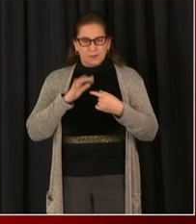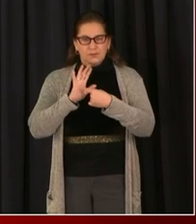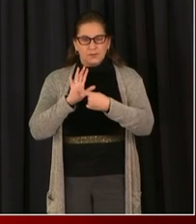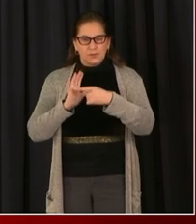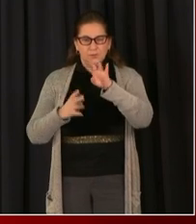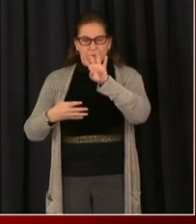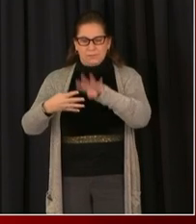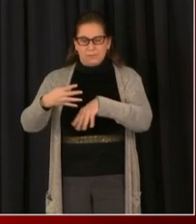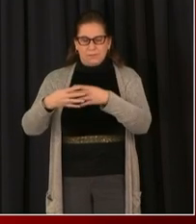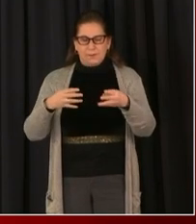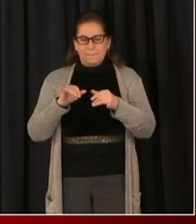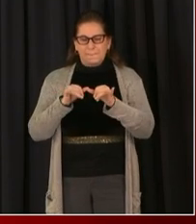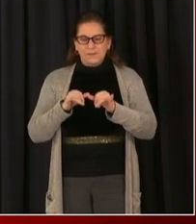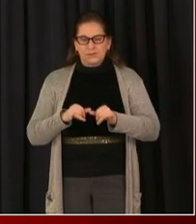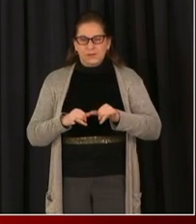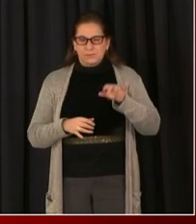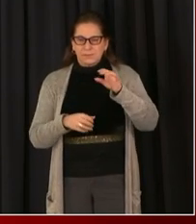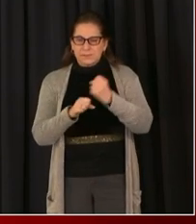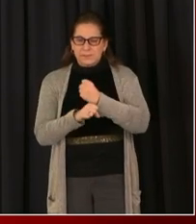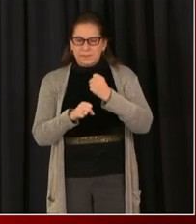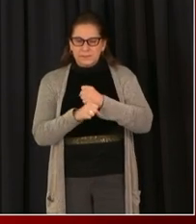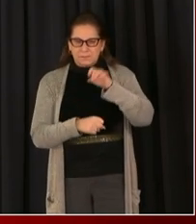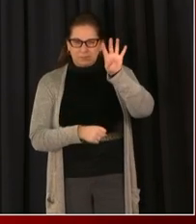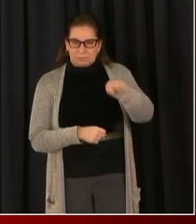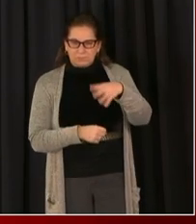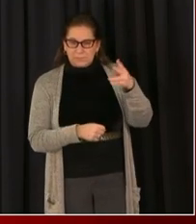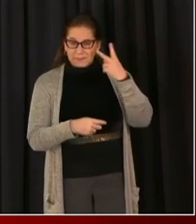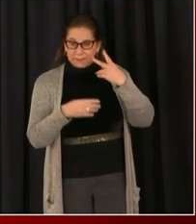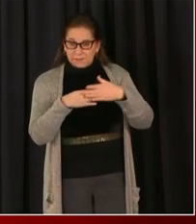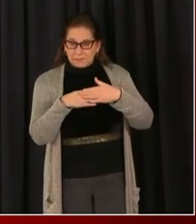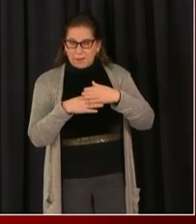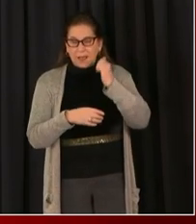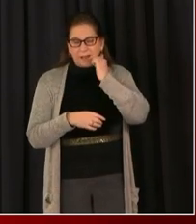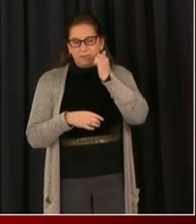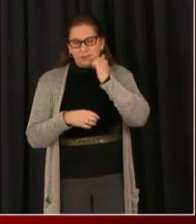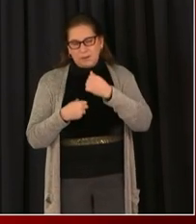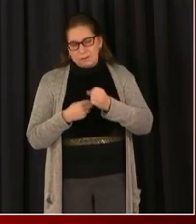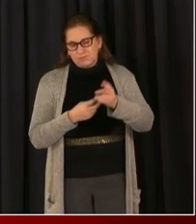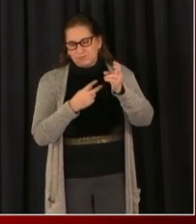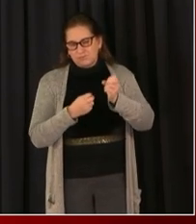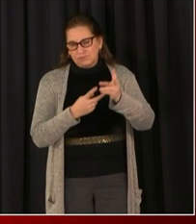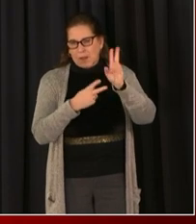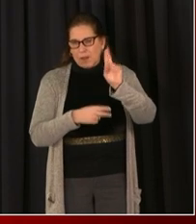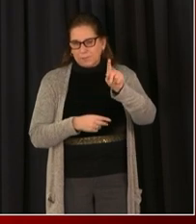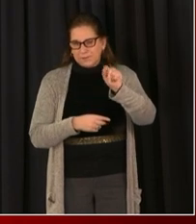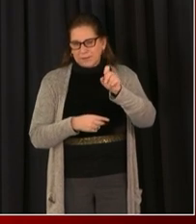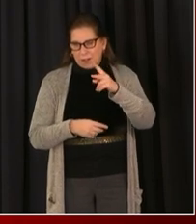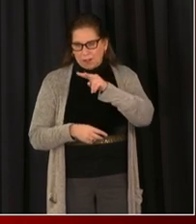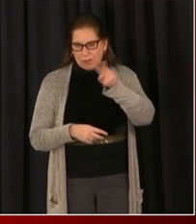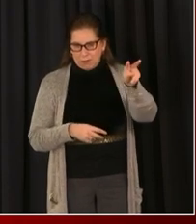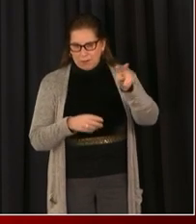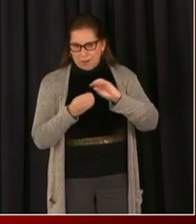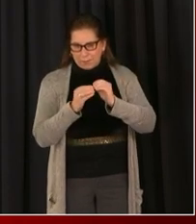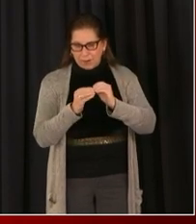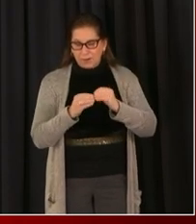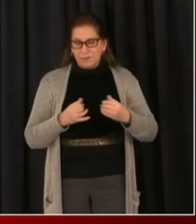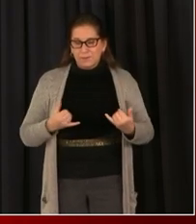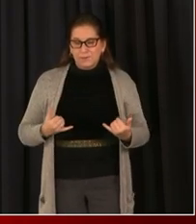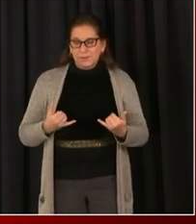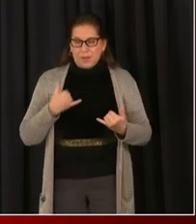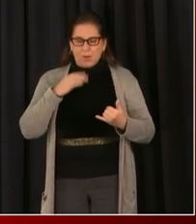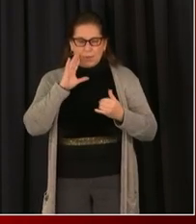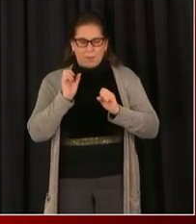post daily. Beginning today, we will also post on our